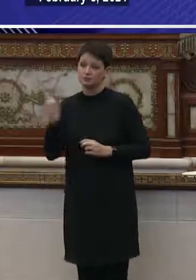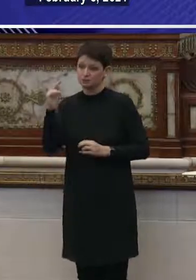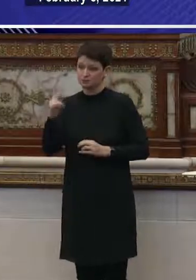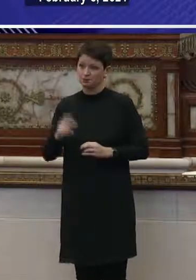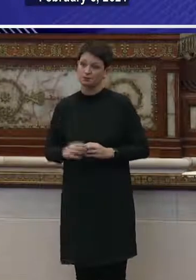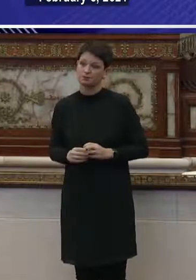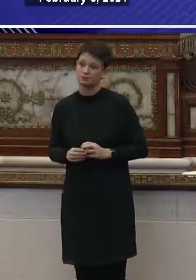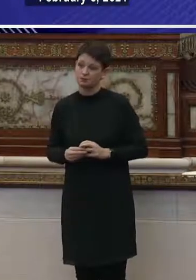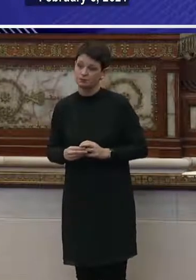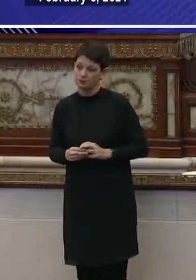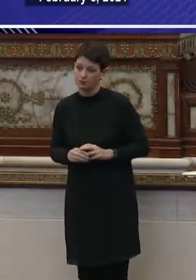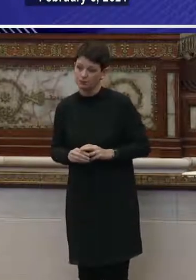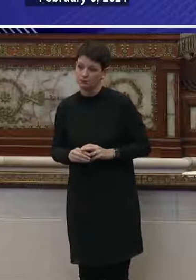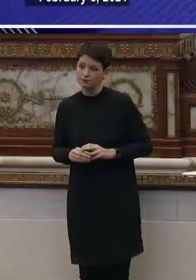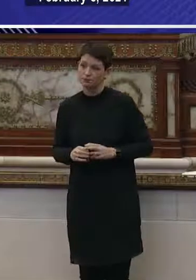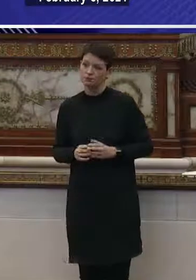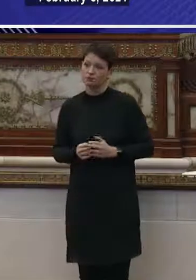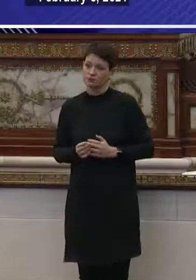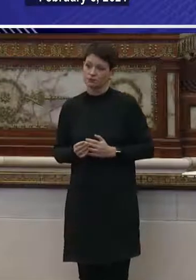Okay. And